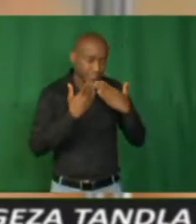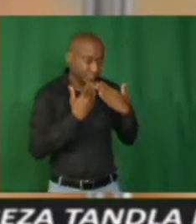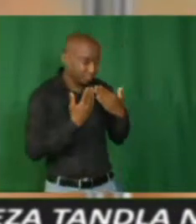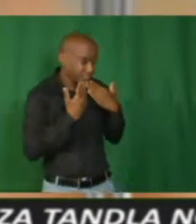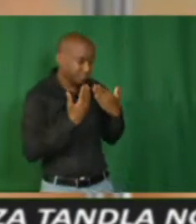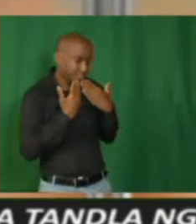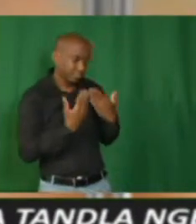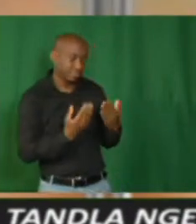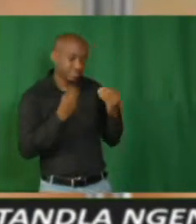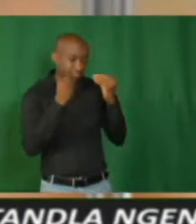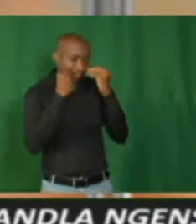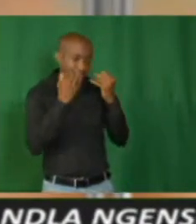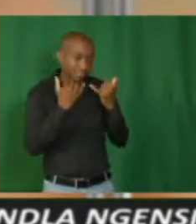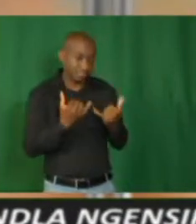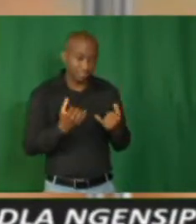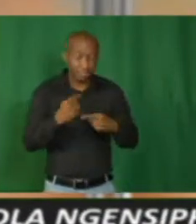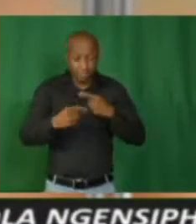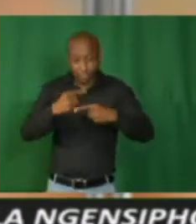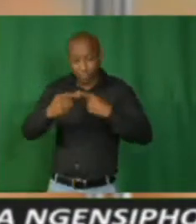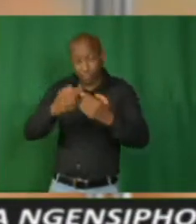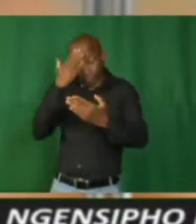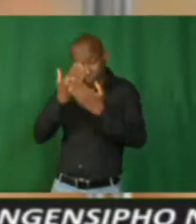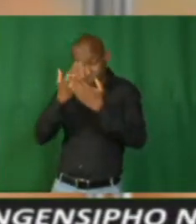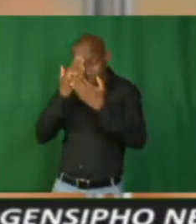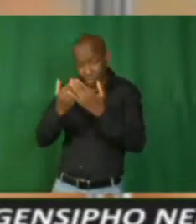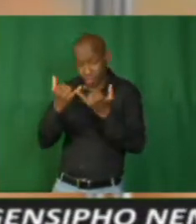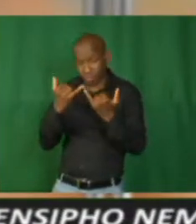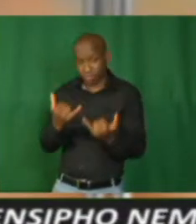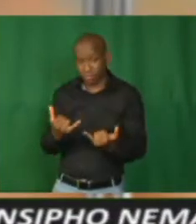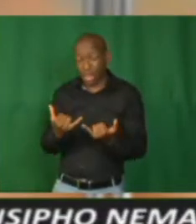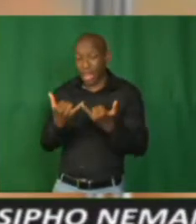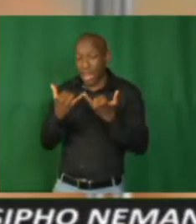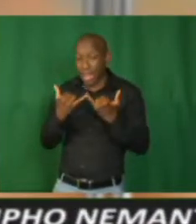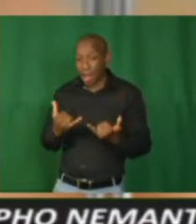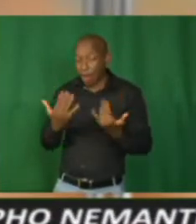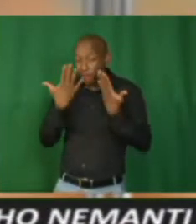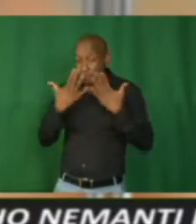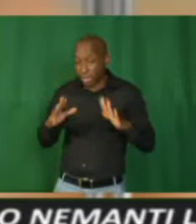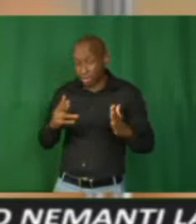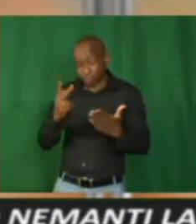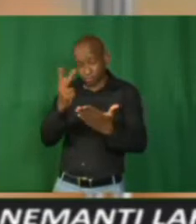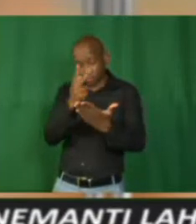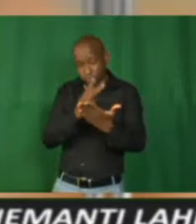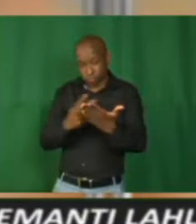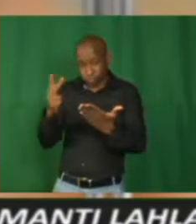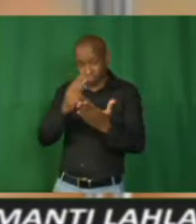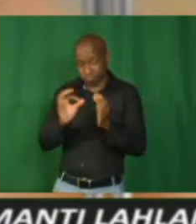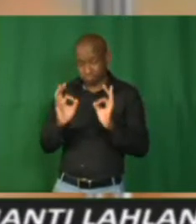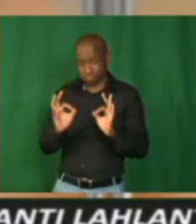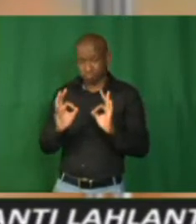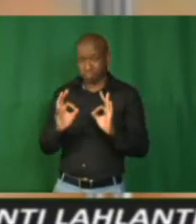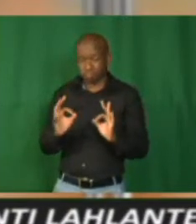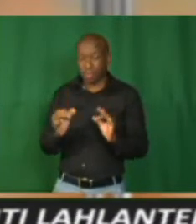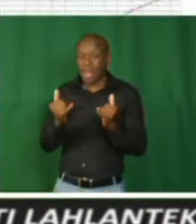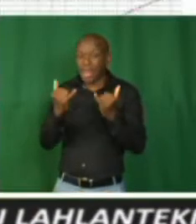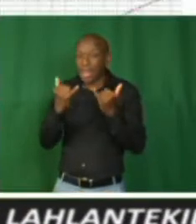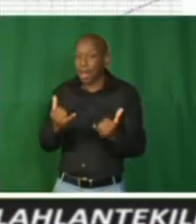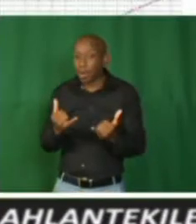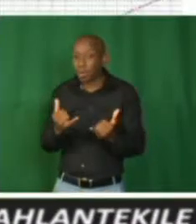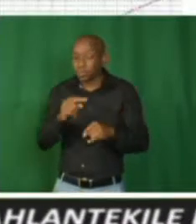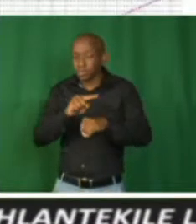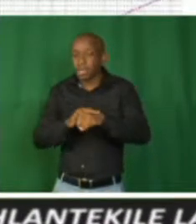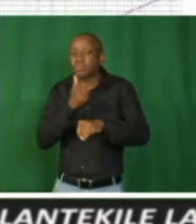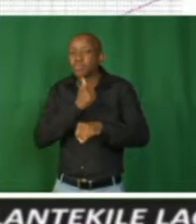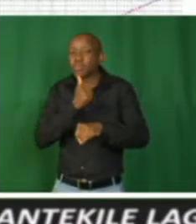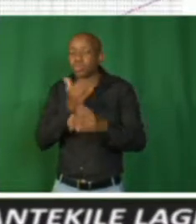much, Nokwazi. Now moving on now that we have successfully drawn our graph, now it is time to use that graph